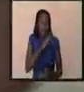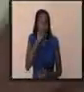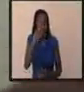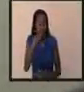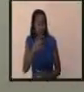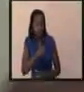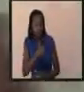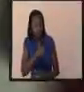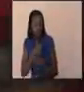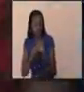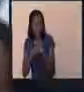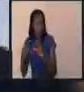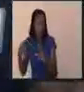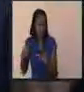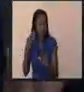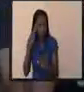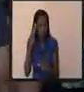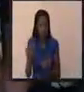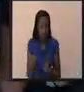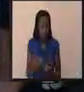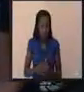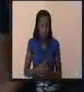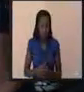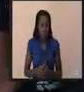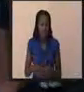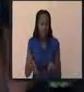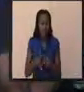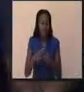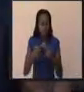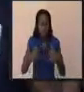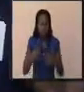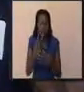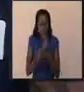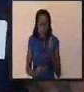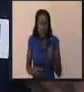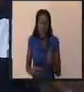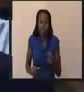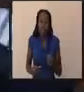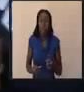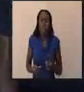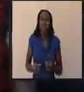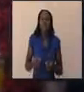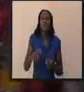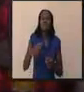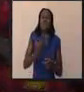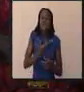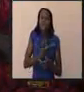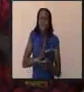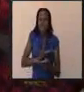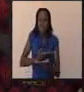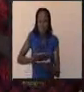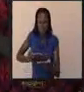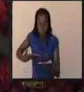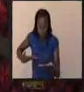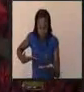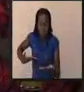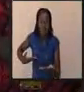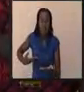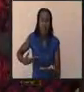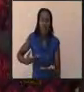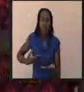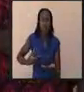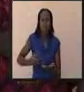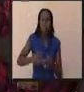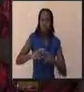girl and you are a boy. We even both donated female chromosomes without us